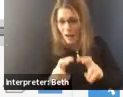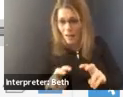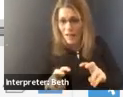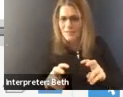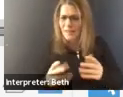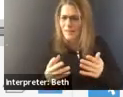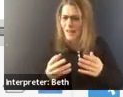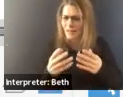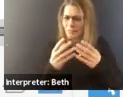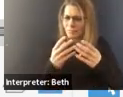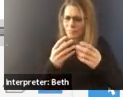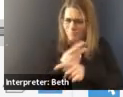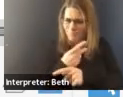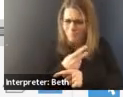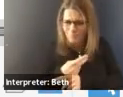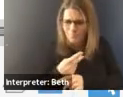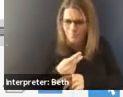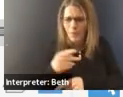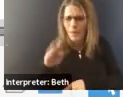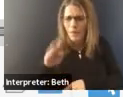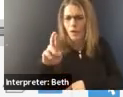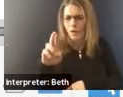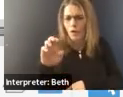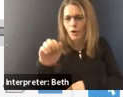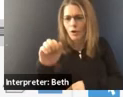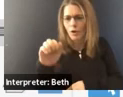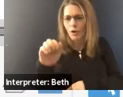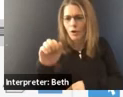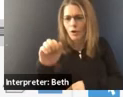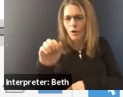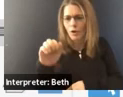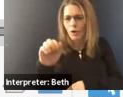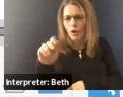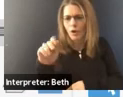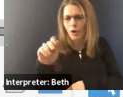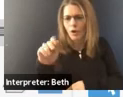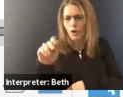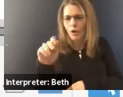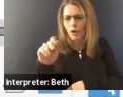that is a really valid point for both CAD